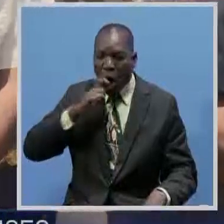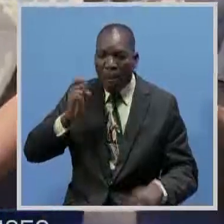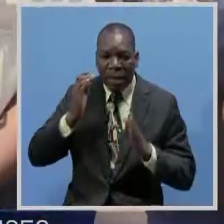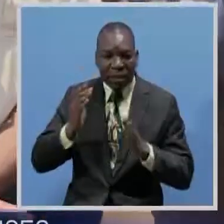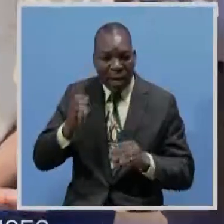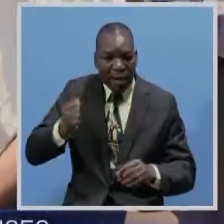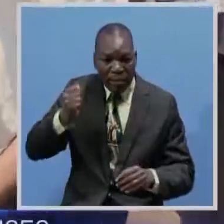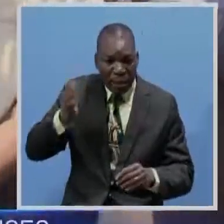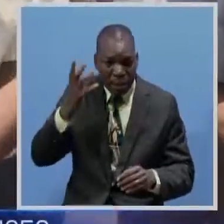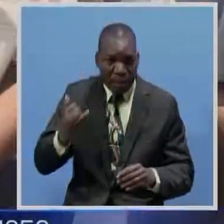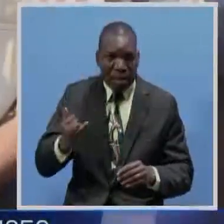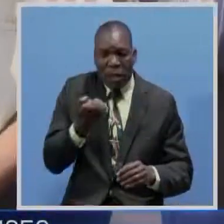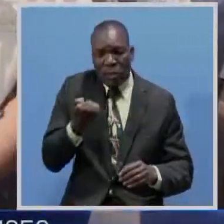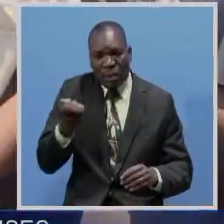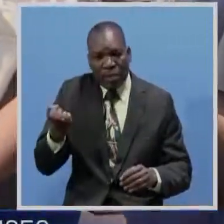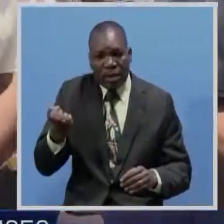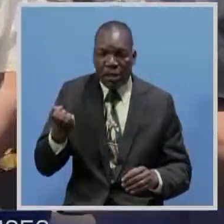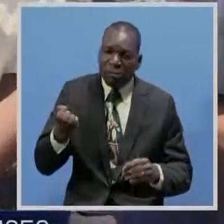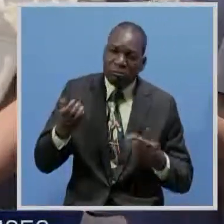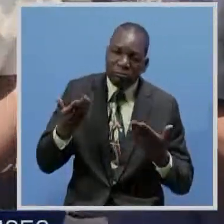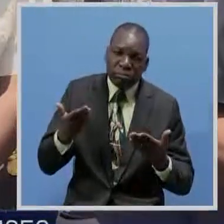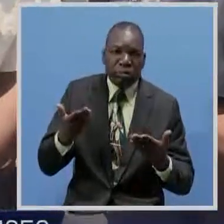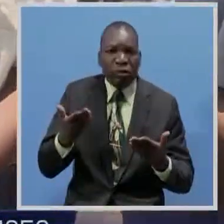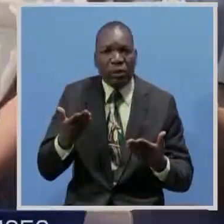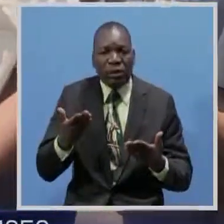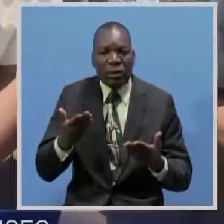for the equipment that you have